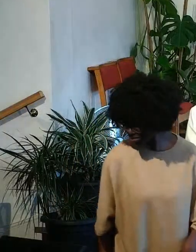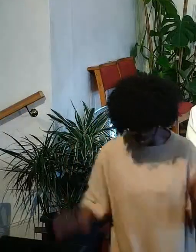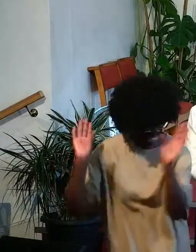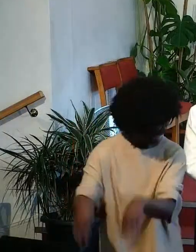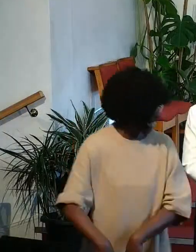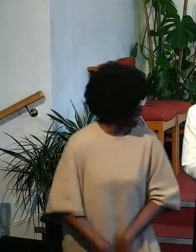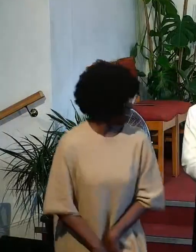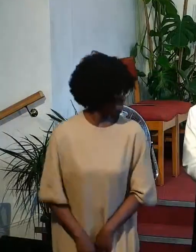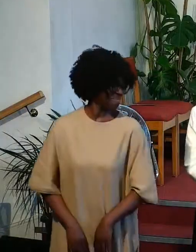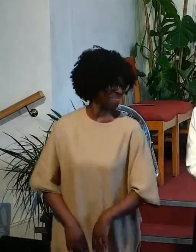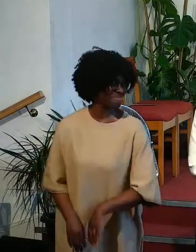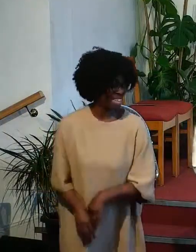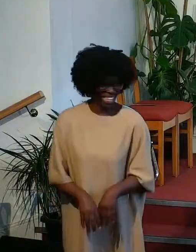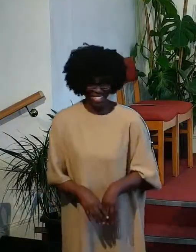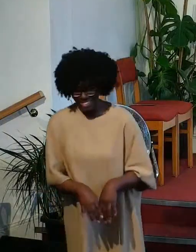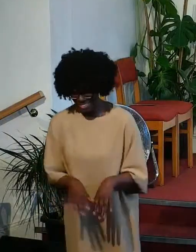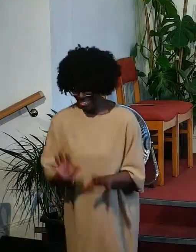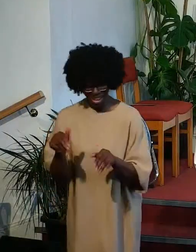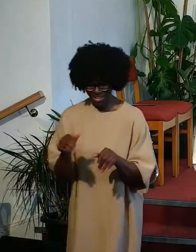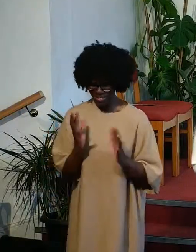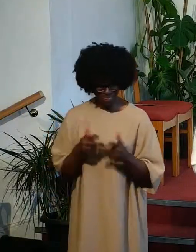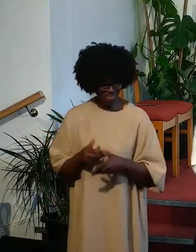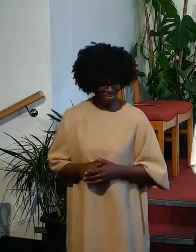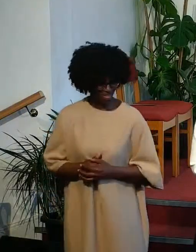unborn children with learning disabilities,